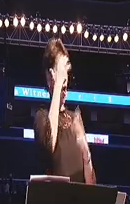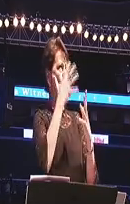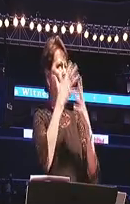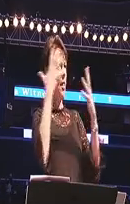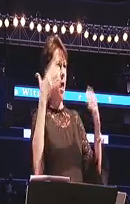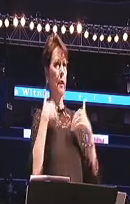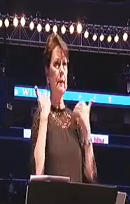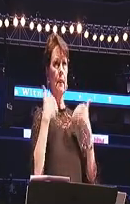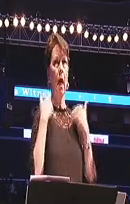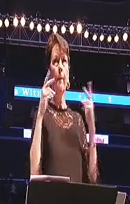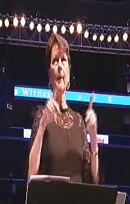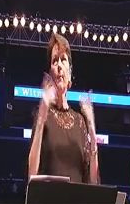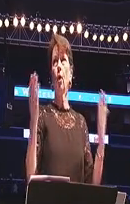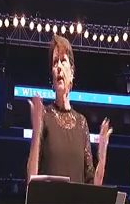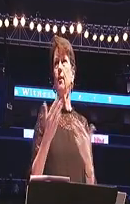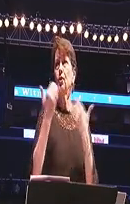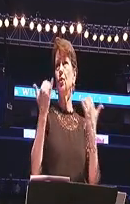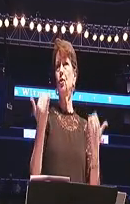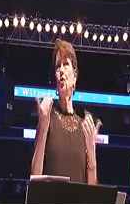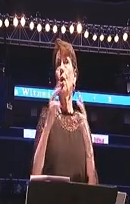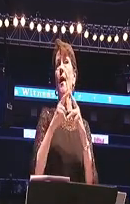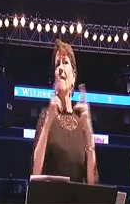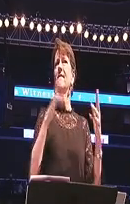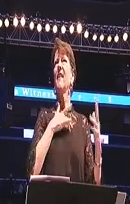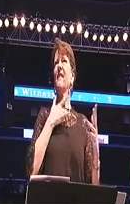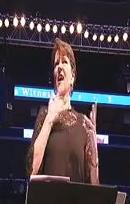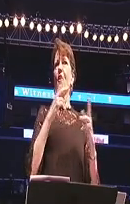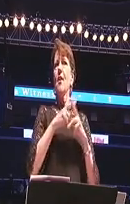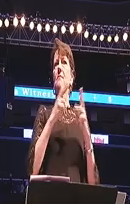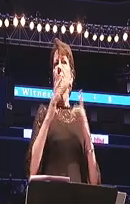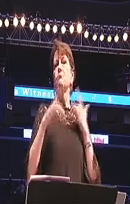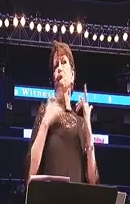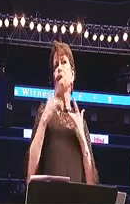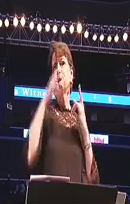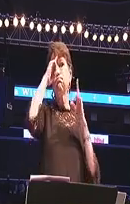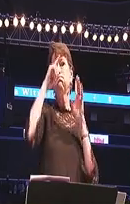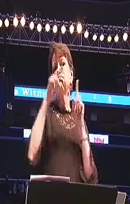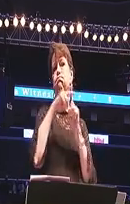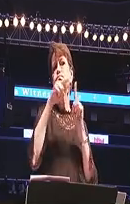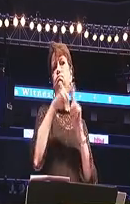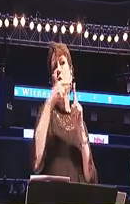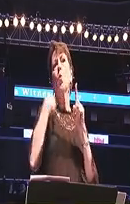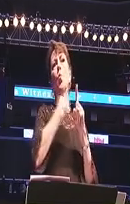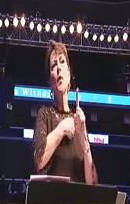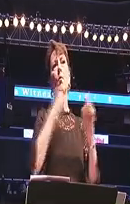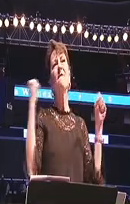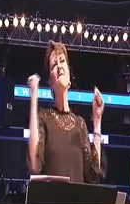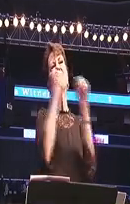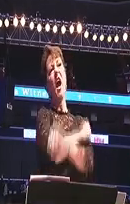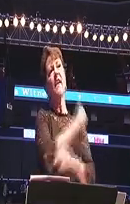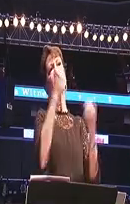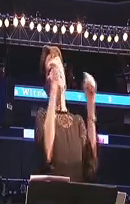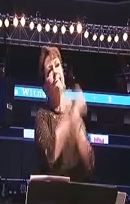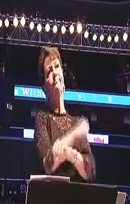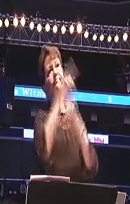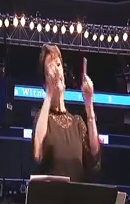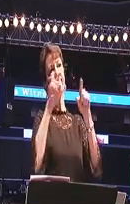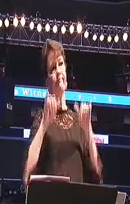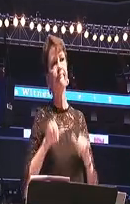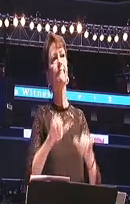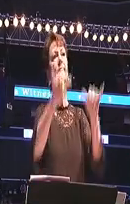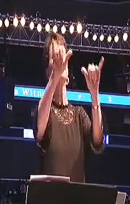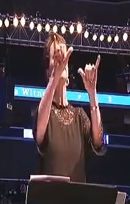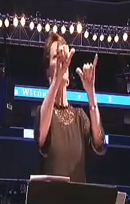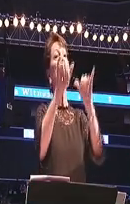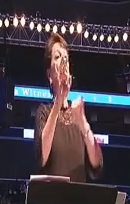here today, so I'm very encouraged because we will fight this fight to the end. If it's going to take